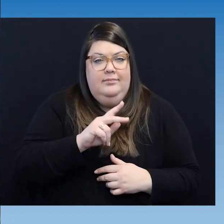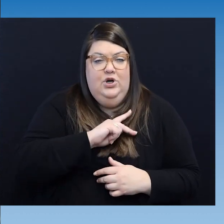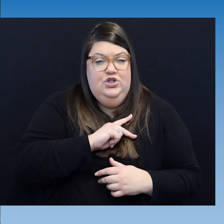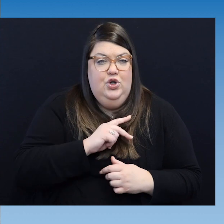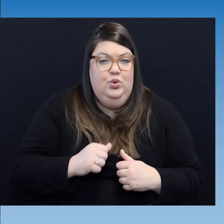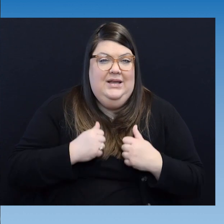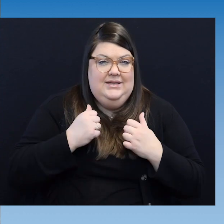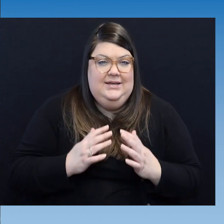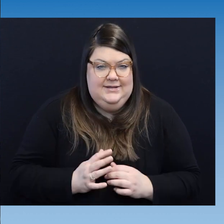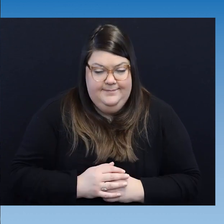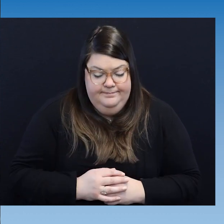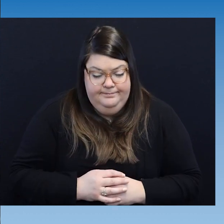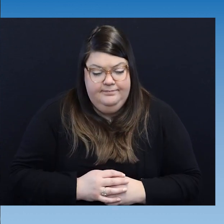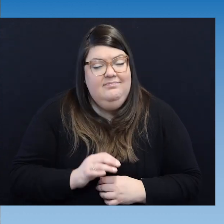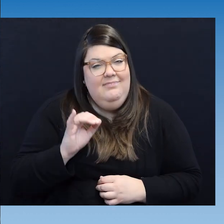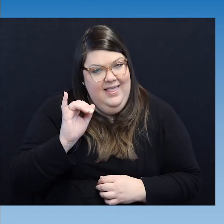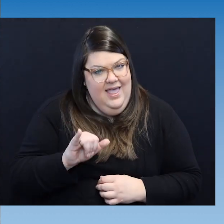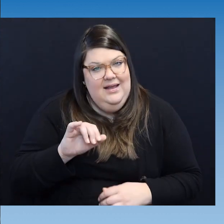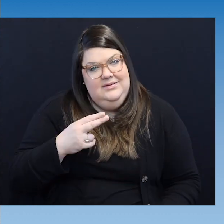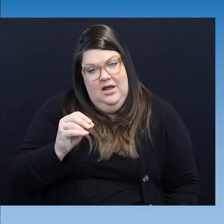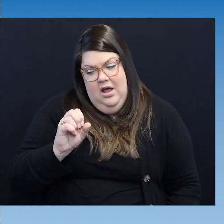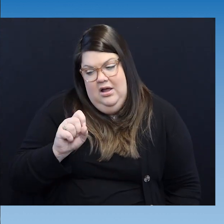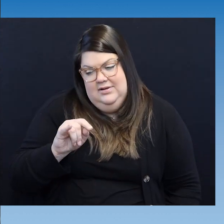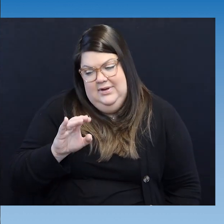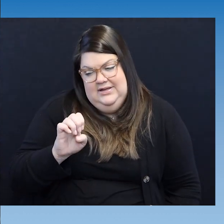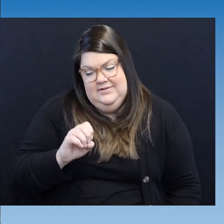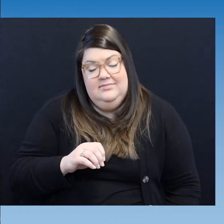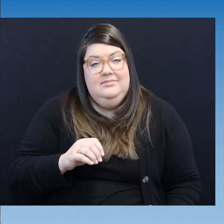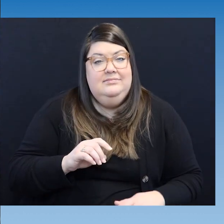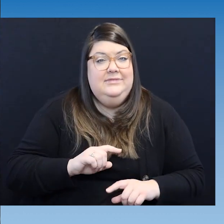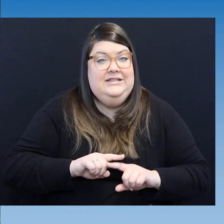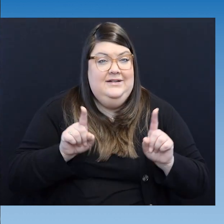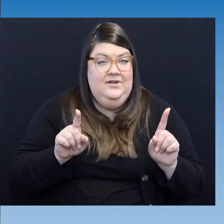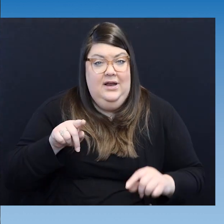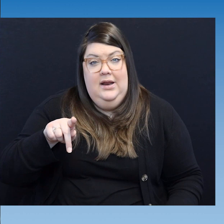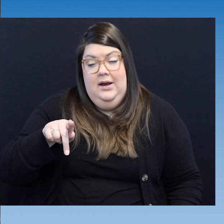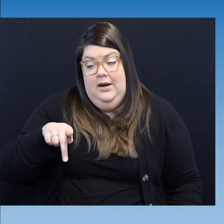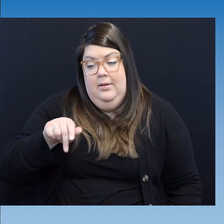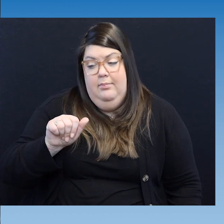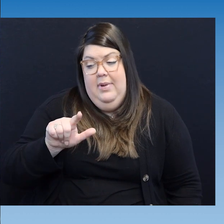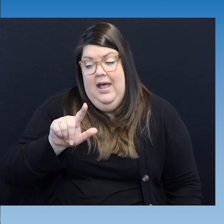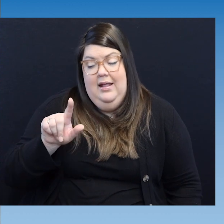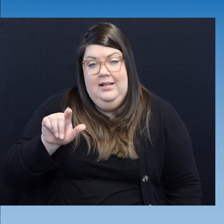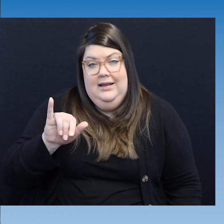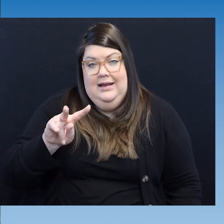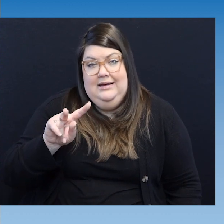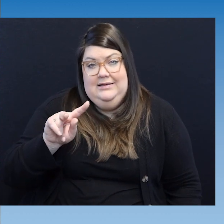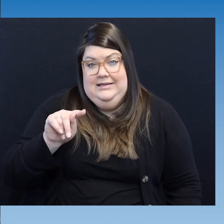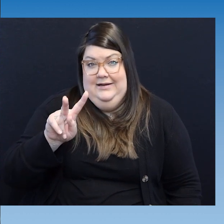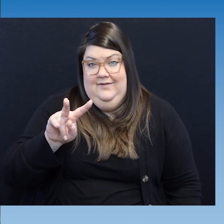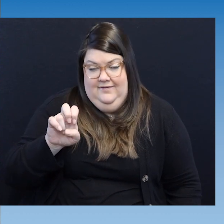that's hospice. Palliative care is care that is the focus